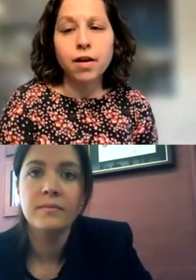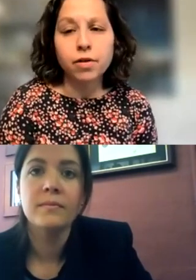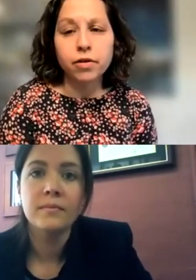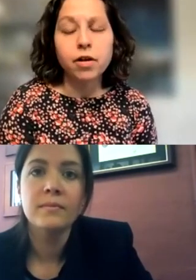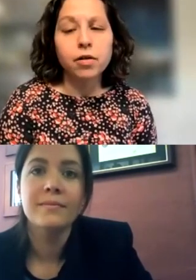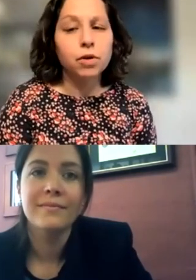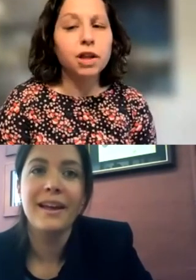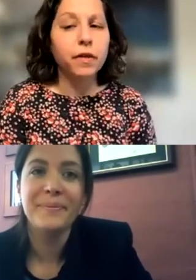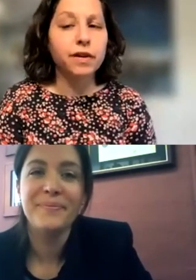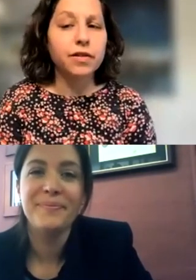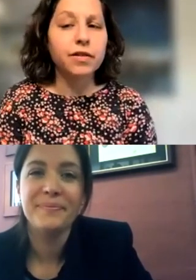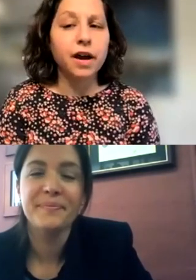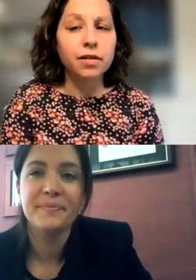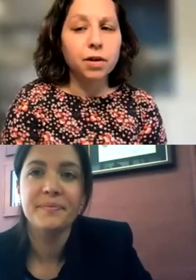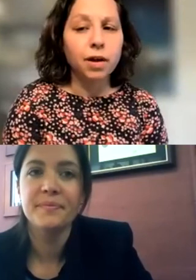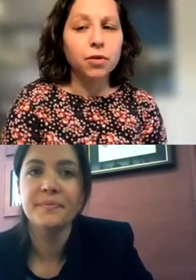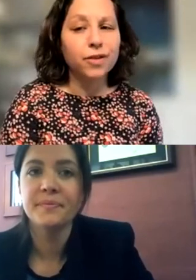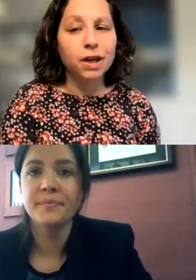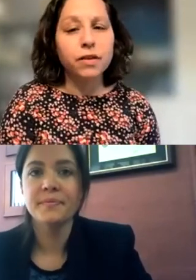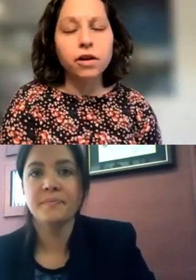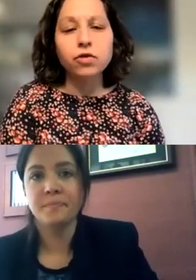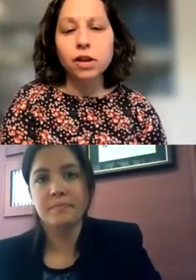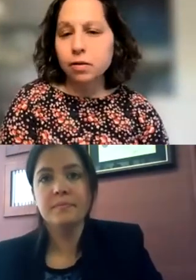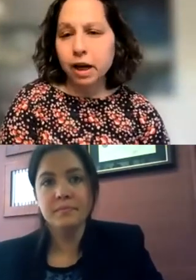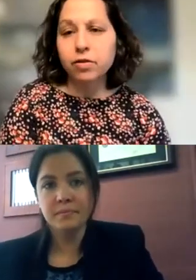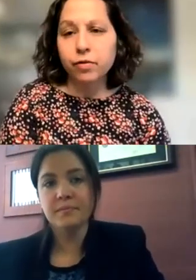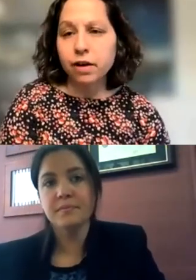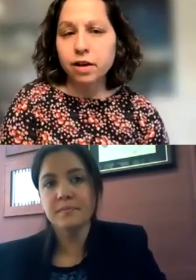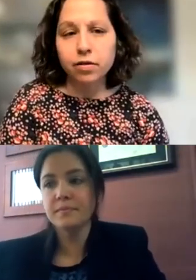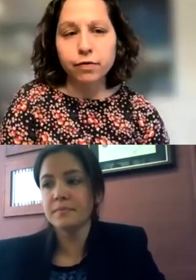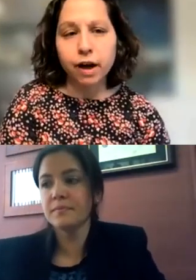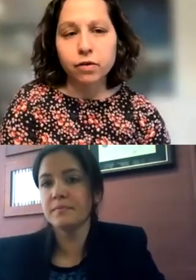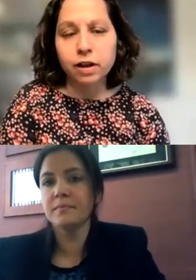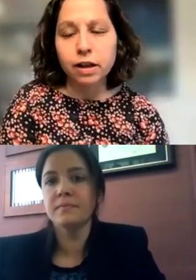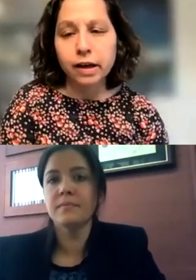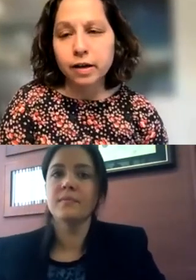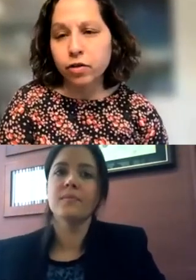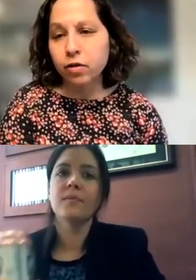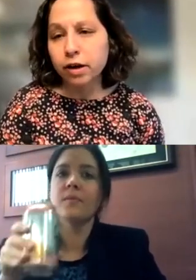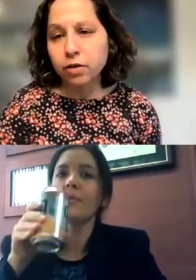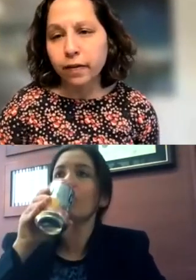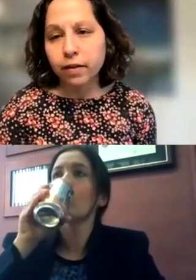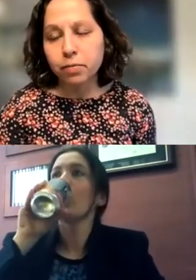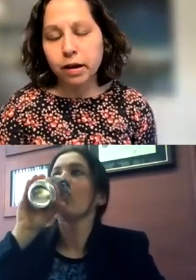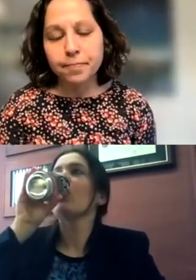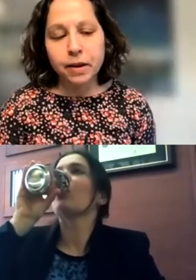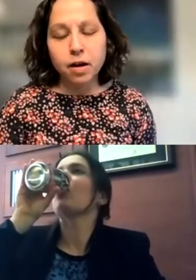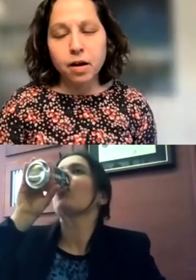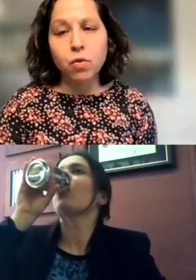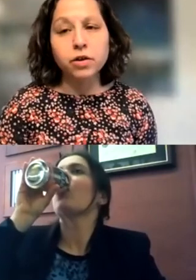flexible hours, really with the design to be able to meet the scheduling demands of residents and faculty alike. And so I know that that's been